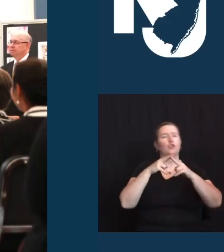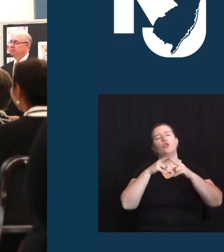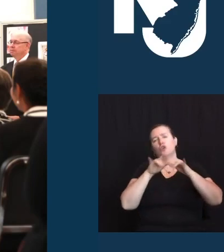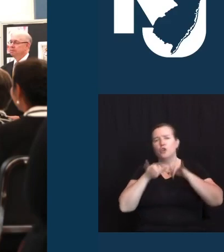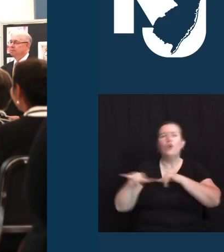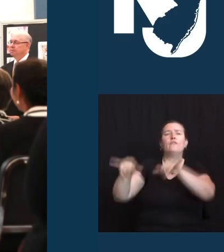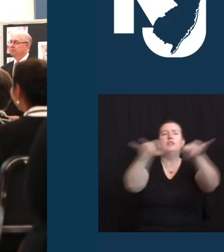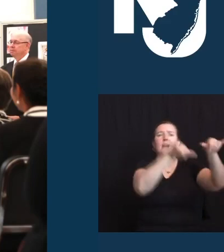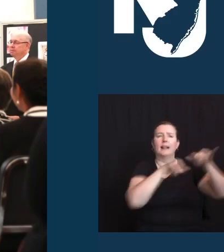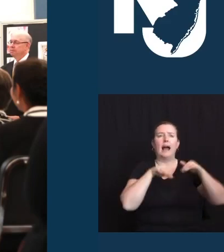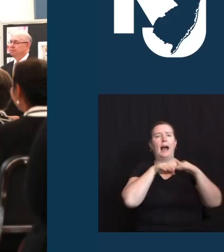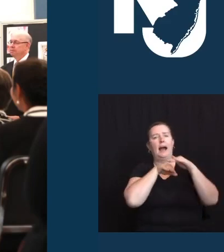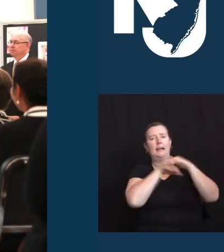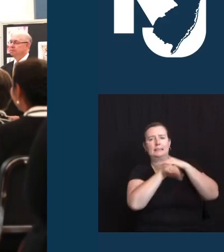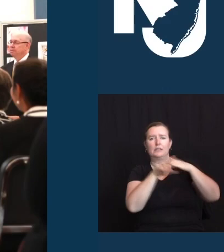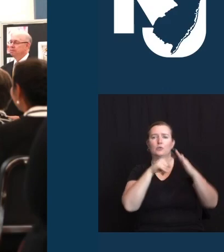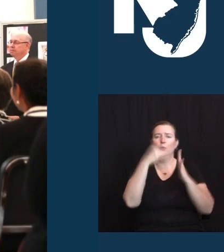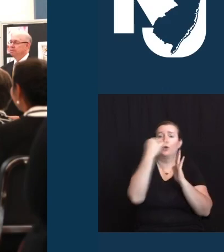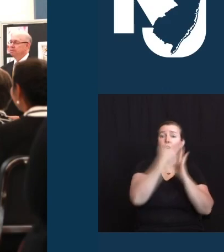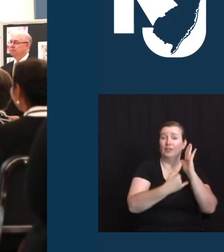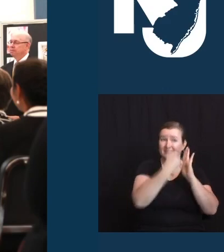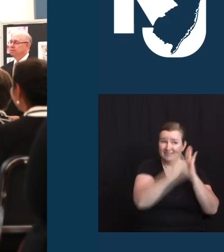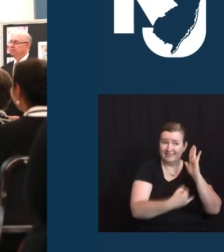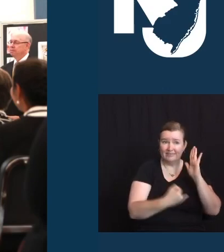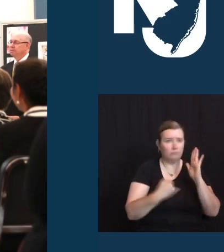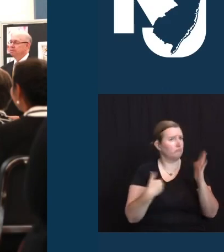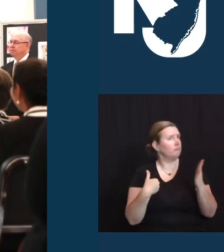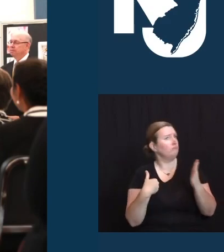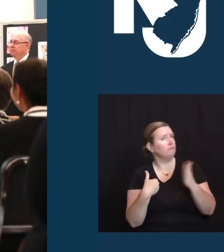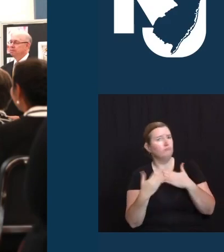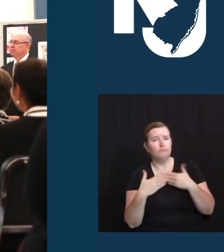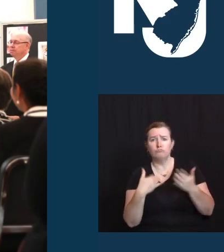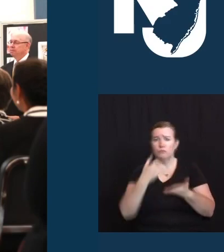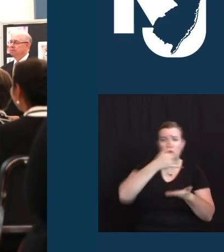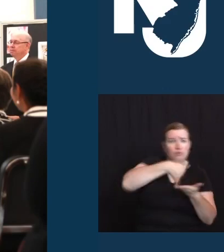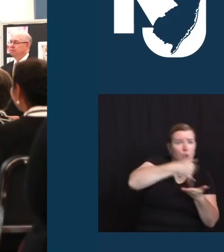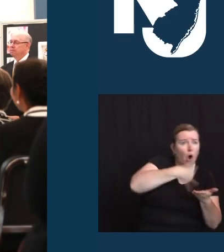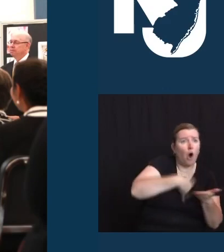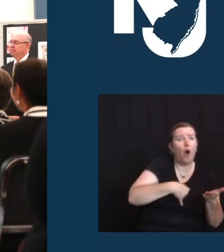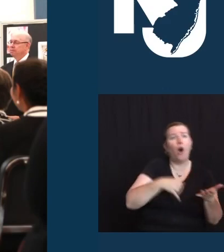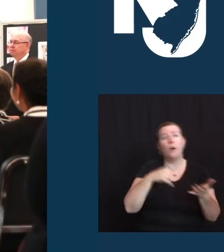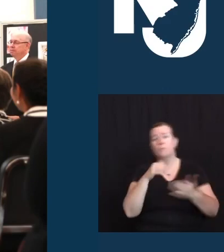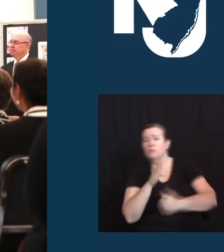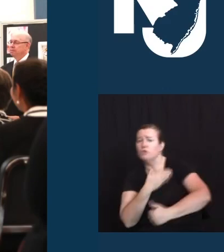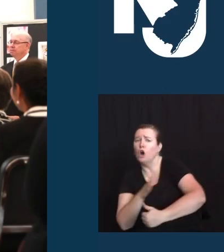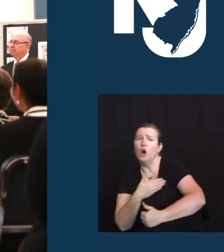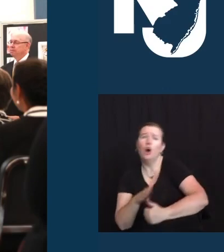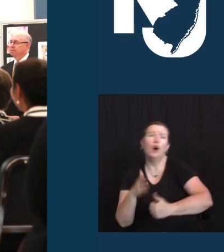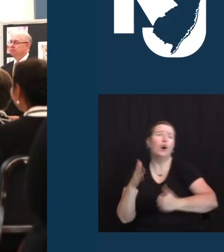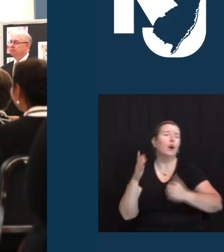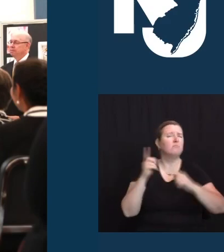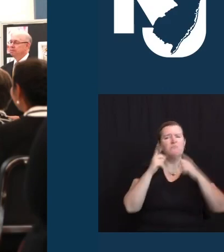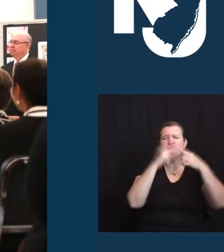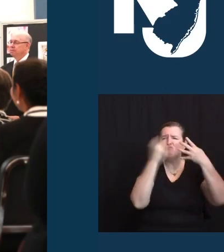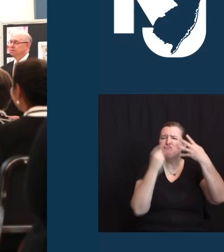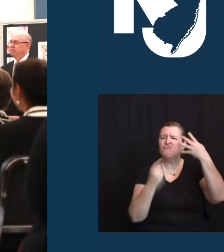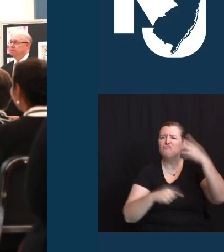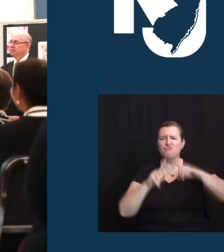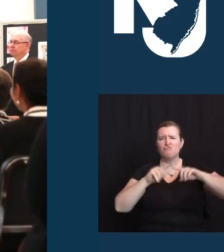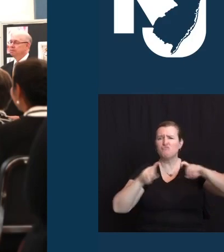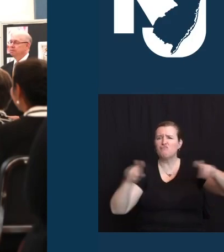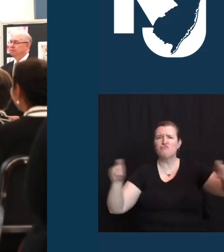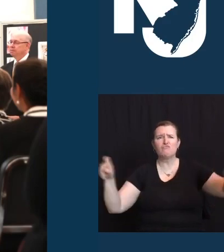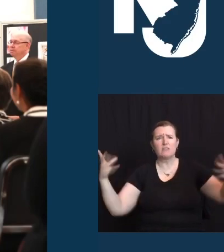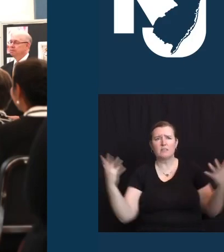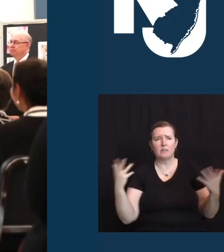artistic talent may be, you can let it shine in New Jersey, and our hats are off to all the arts educators across the